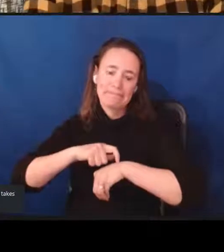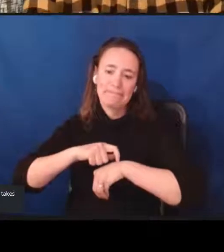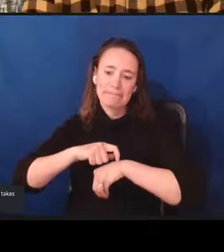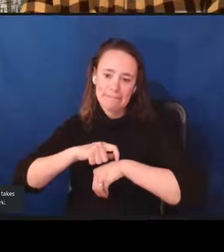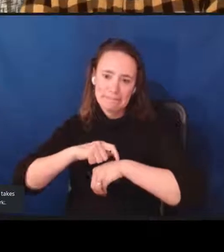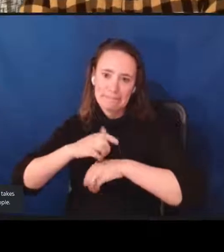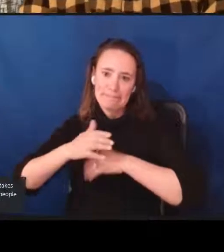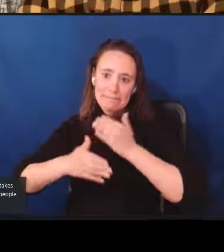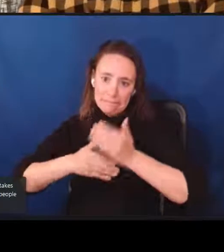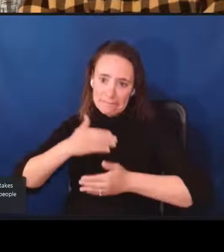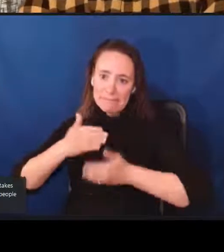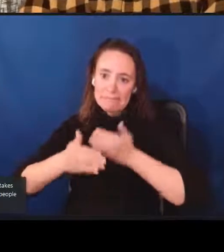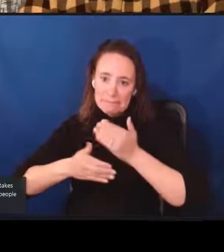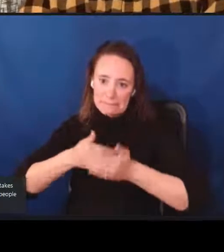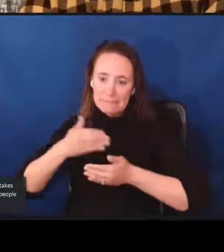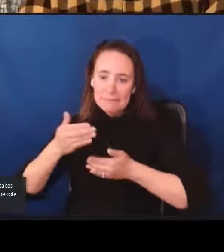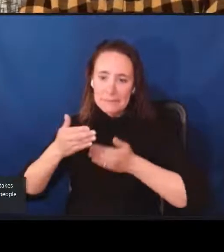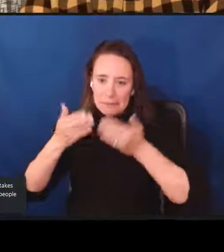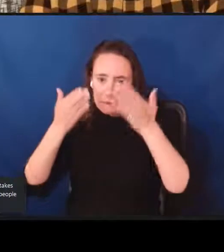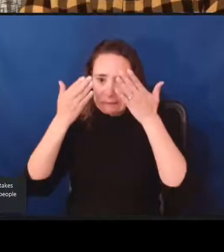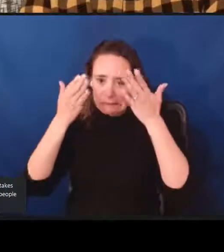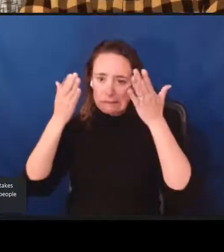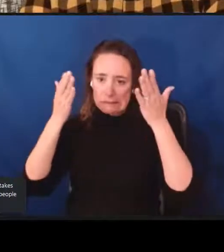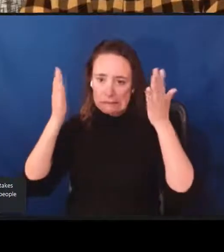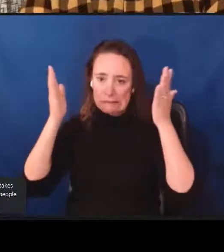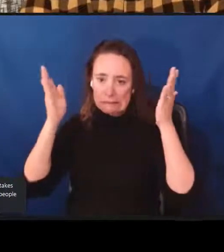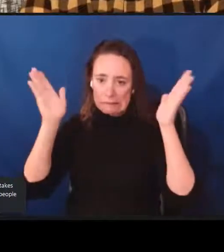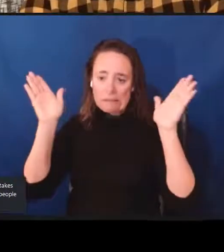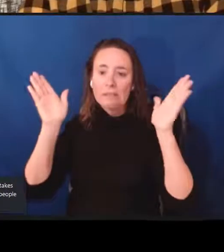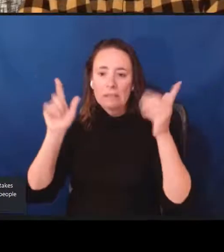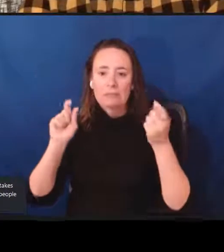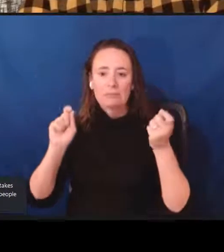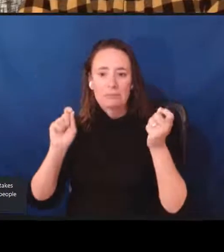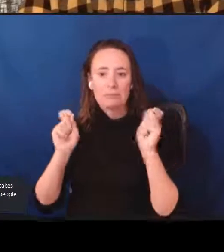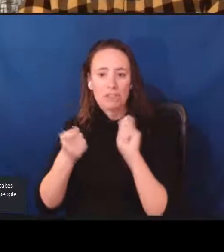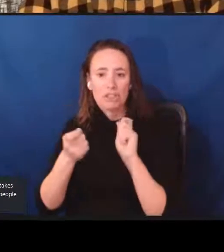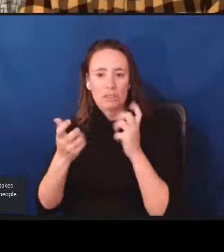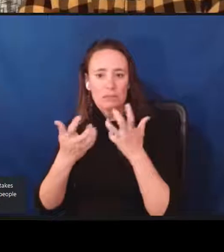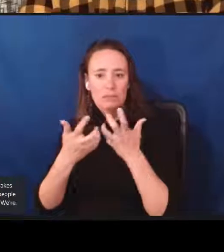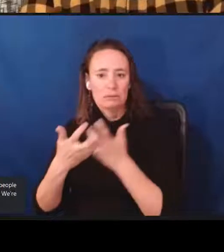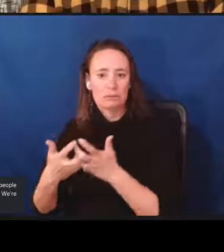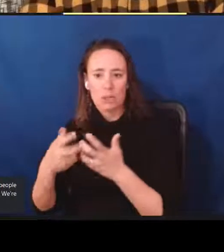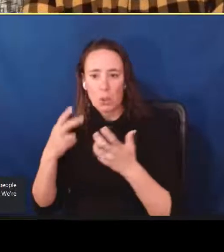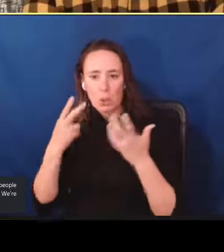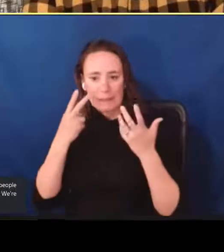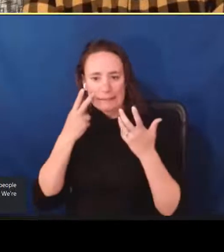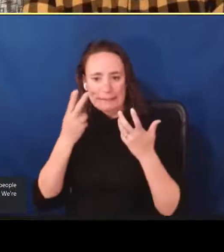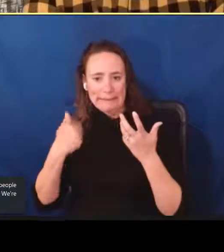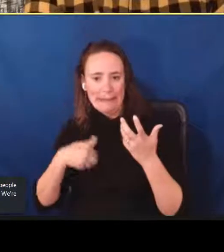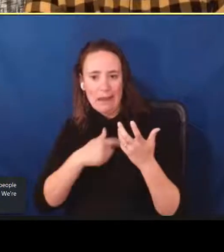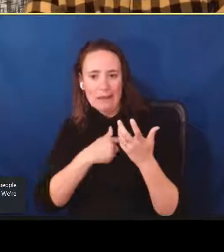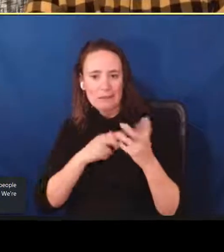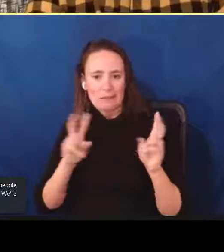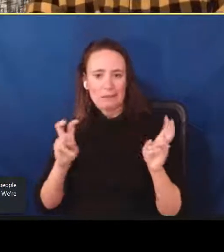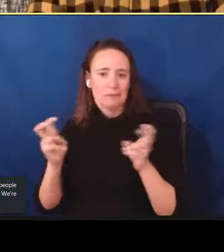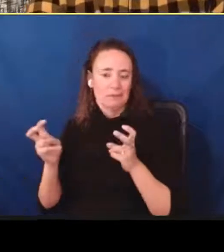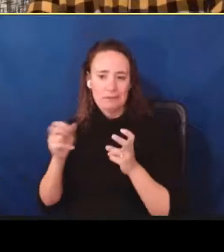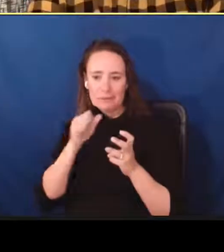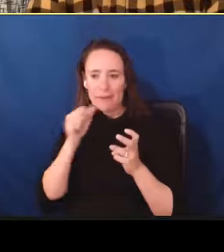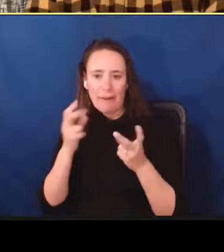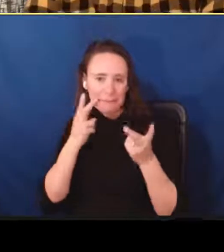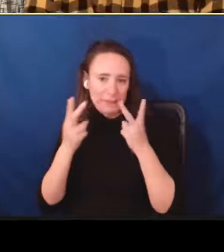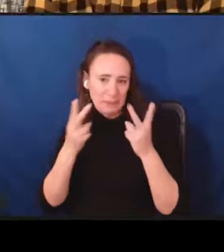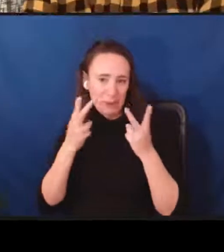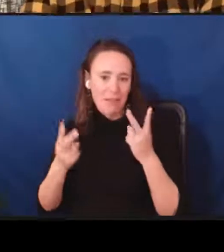for people to adjust, and because they just don't see us, we're not as visible. Right. So to your point, yeah,